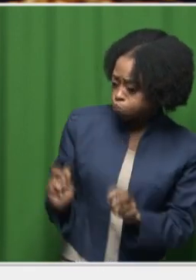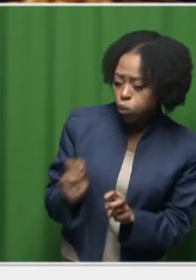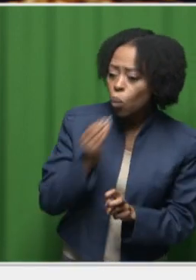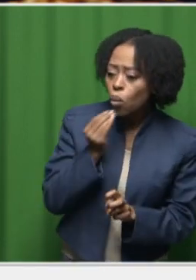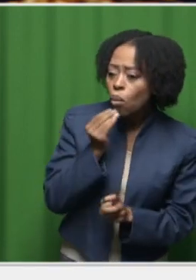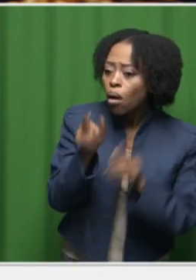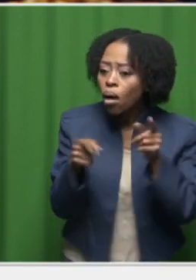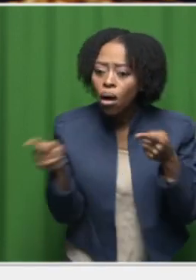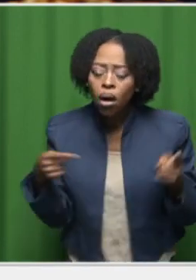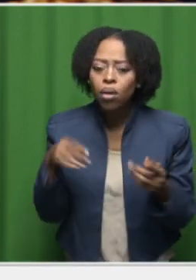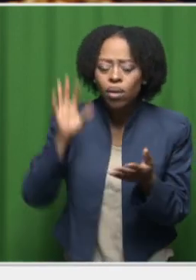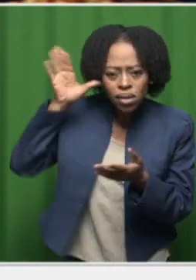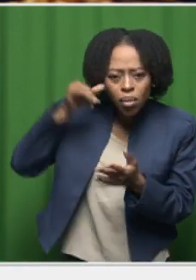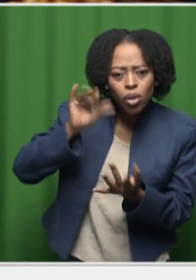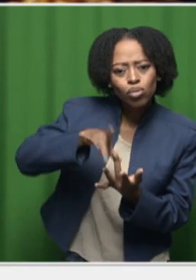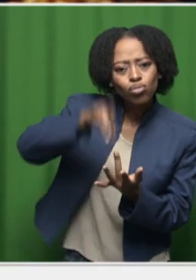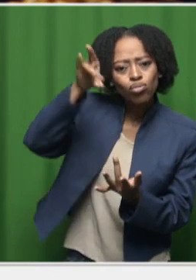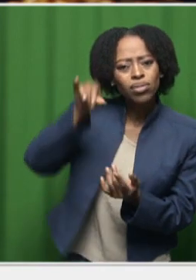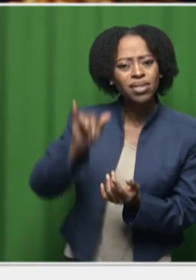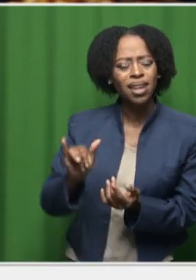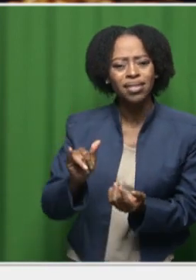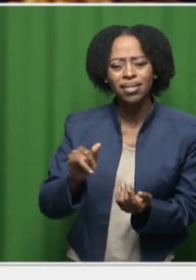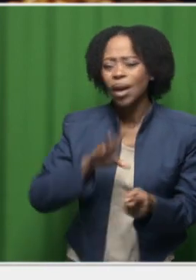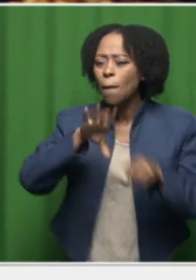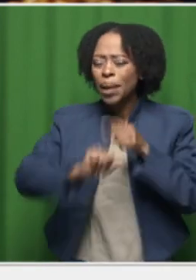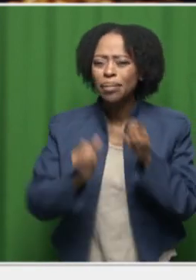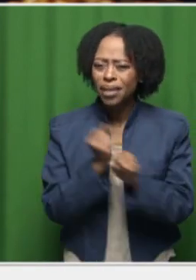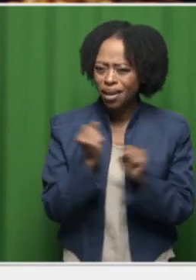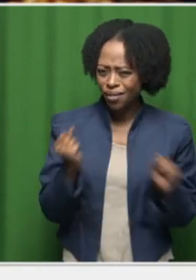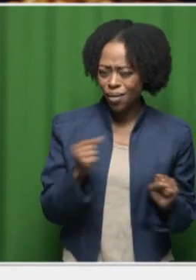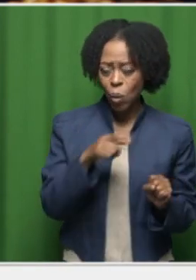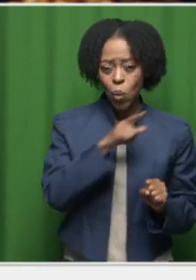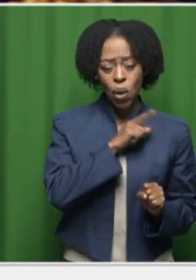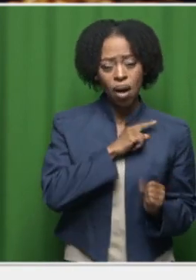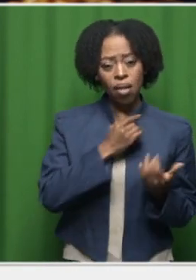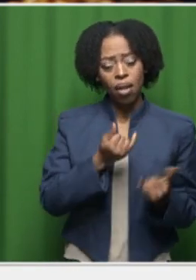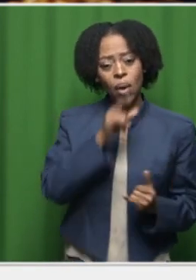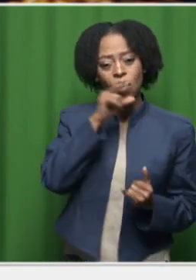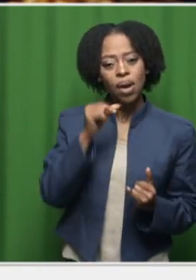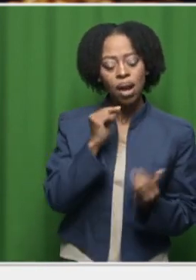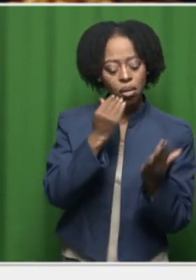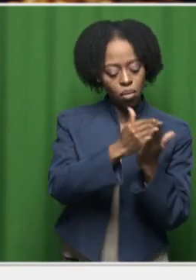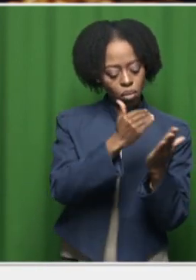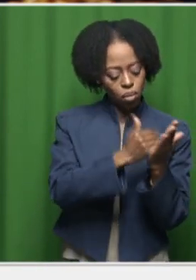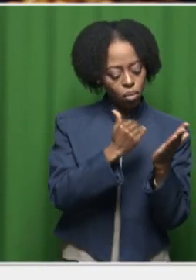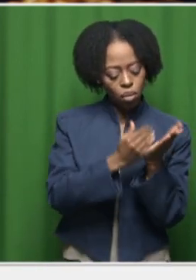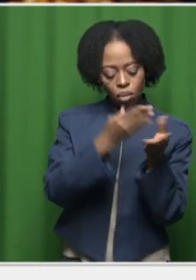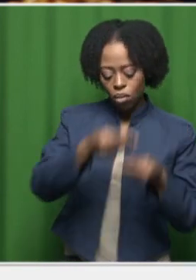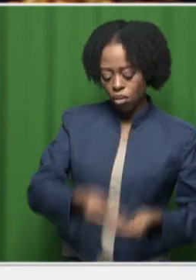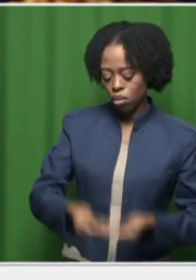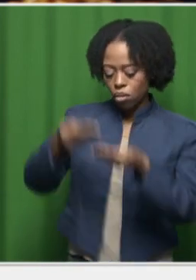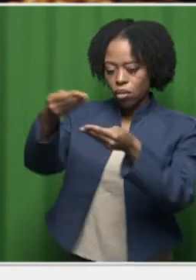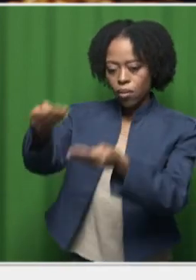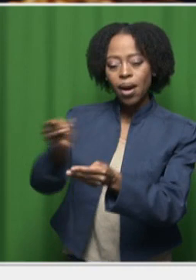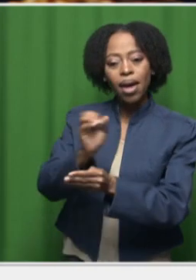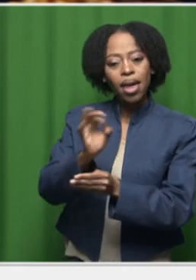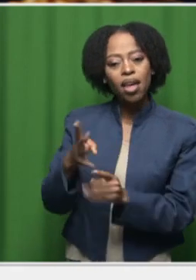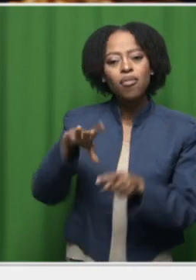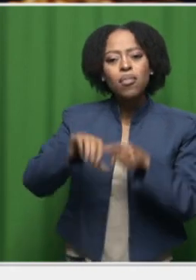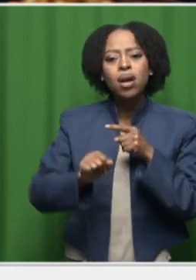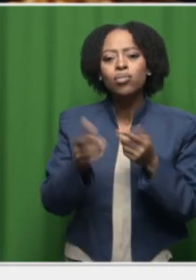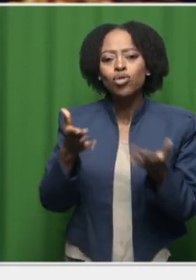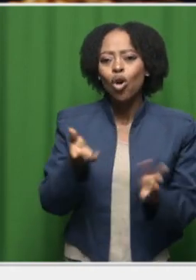picked up on those matters. So why then were these names submitted if indeed there were